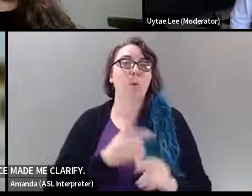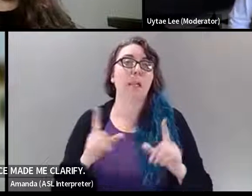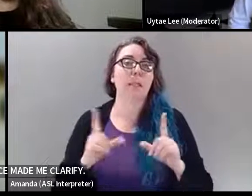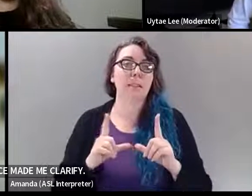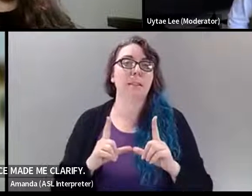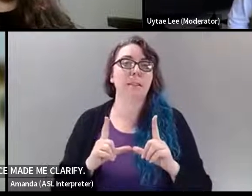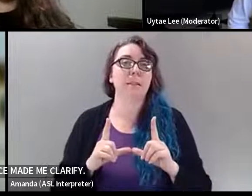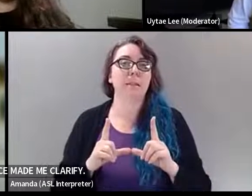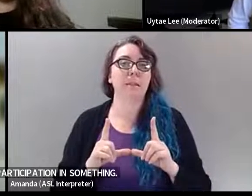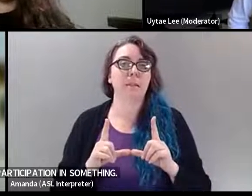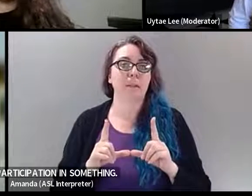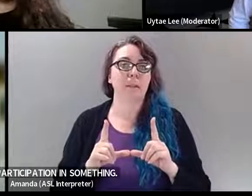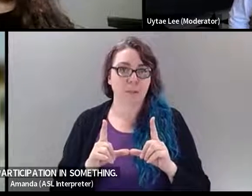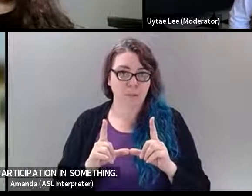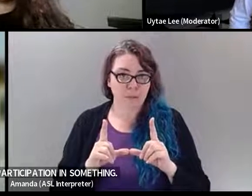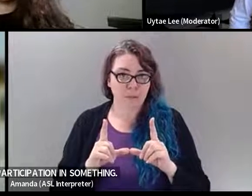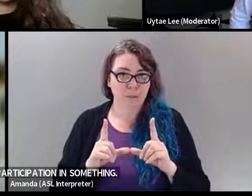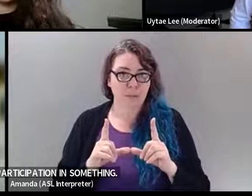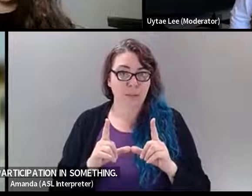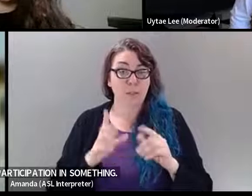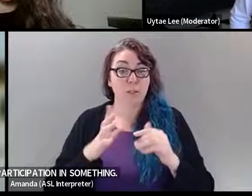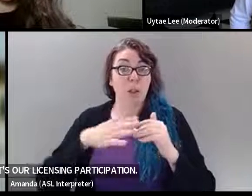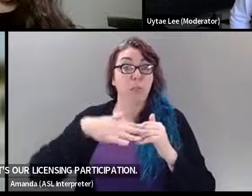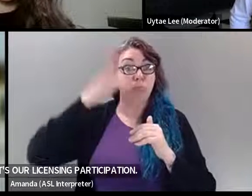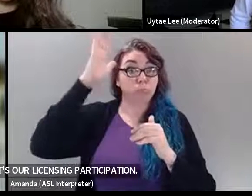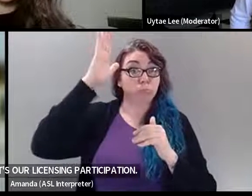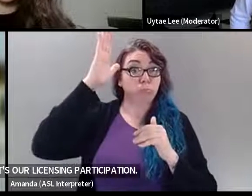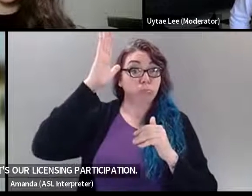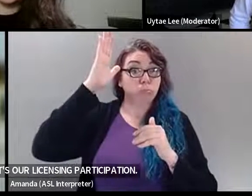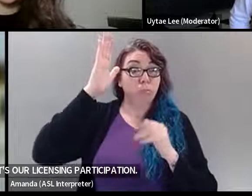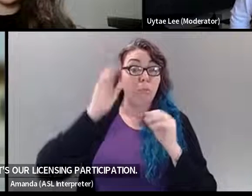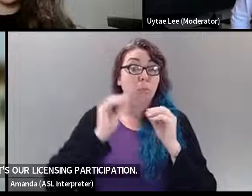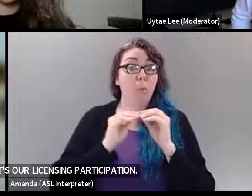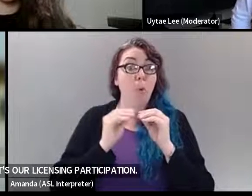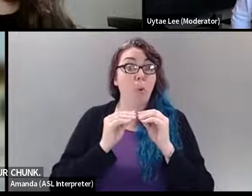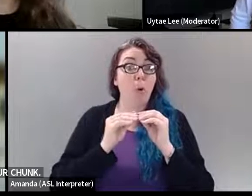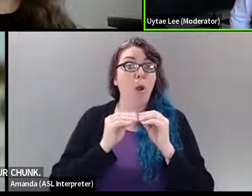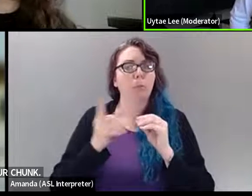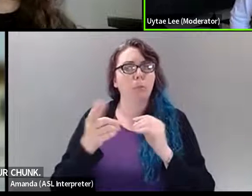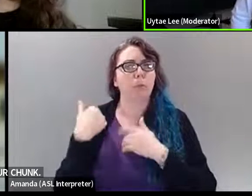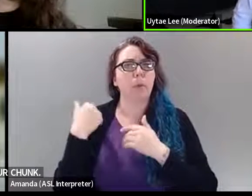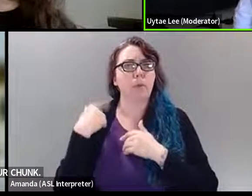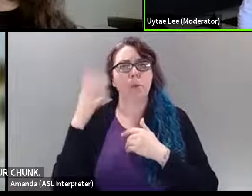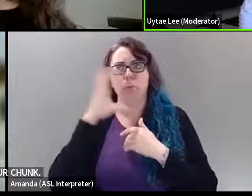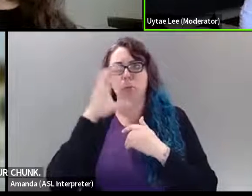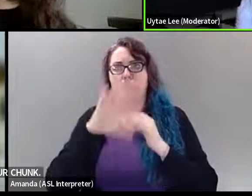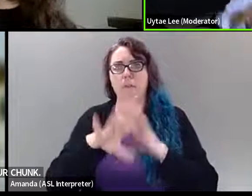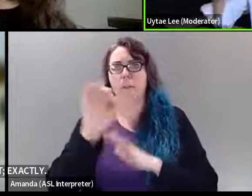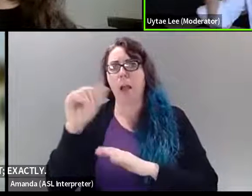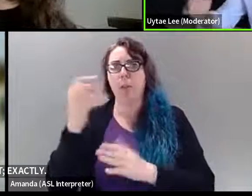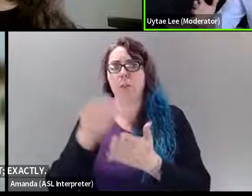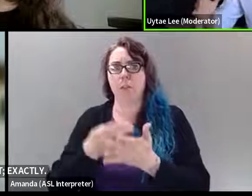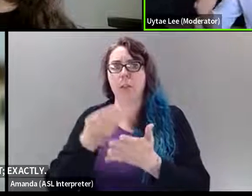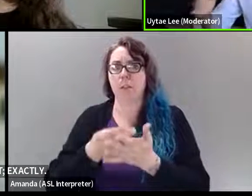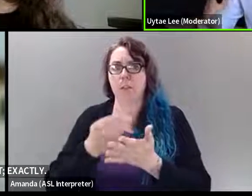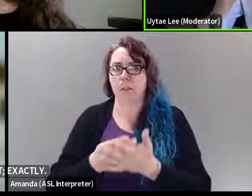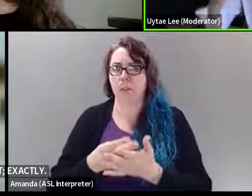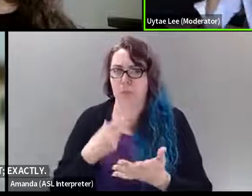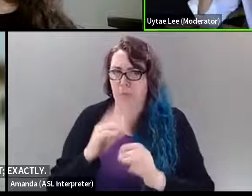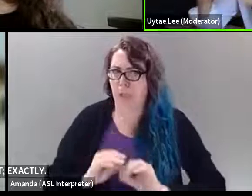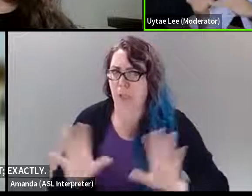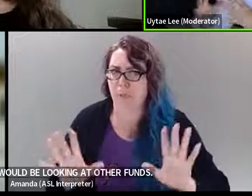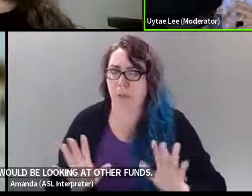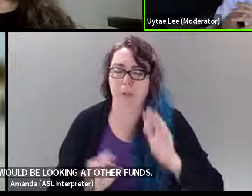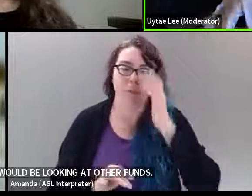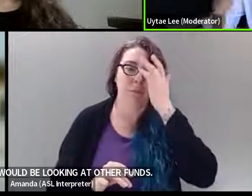exactly. So, anything above that, they'd be looking at other funds. Other funds. That makes sense. Yeah, there's usually the licensing fee